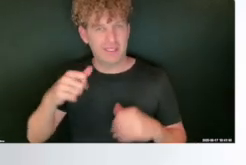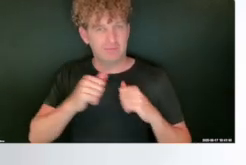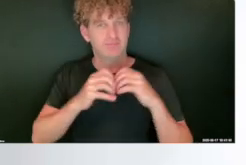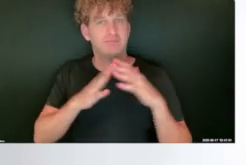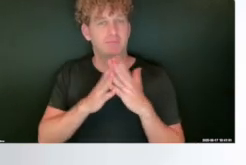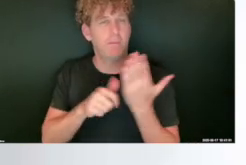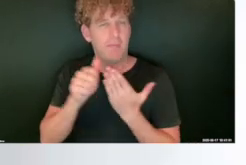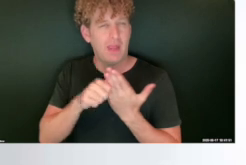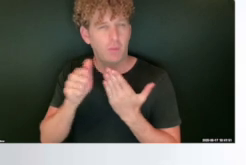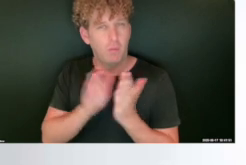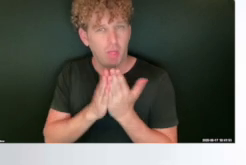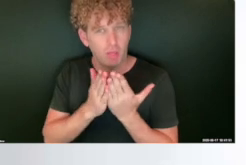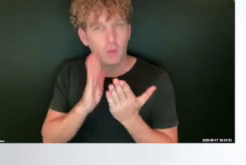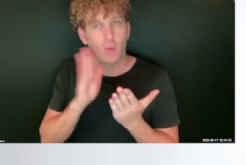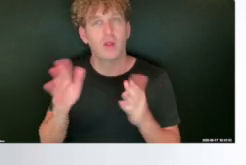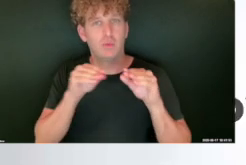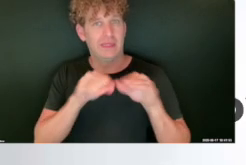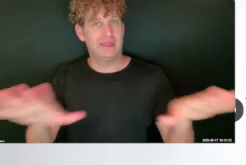it off to Brianna.